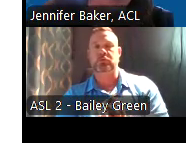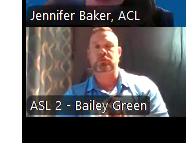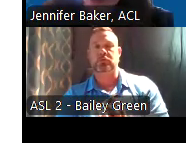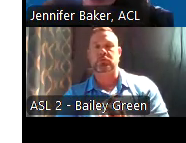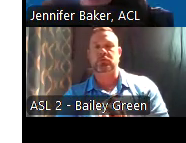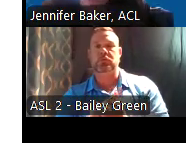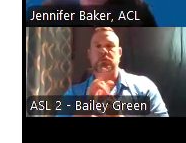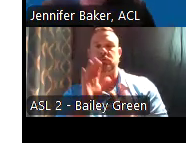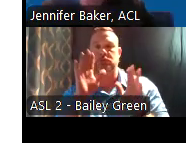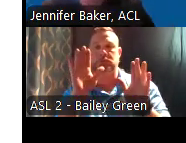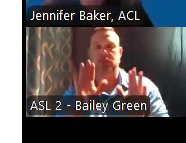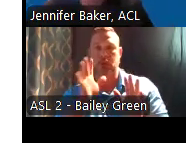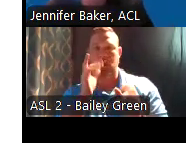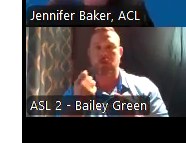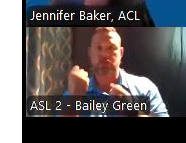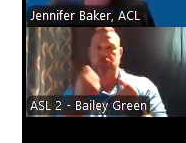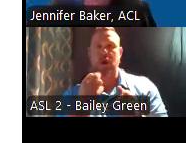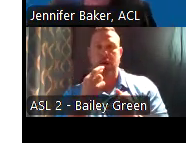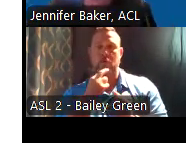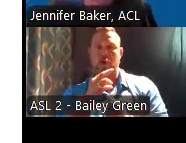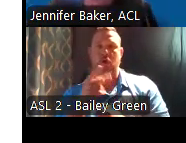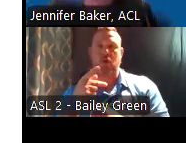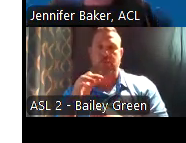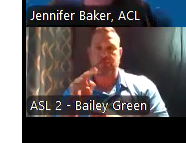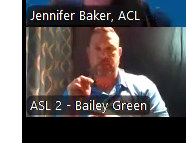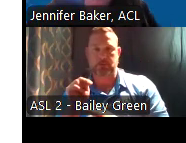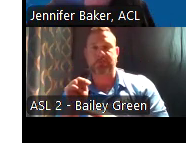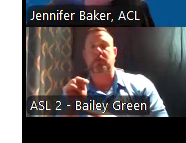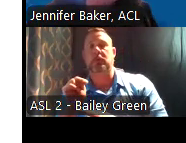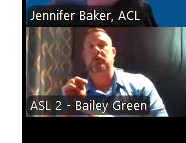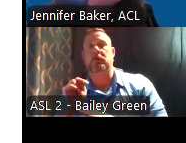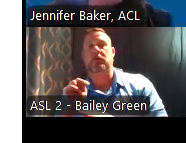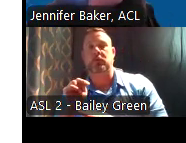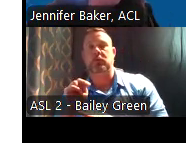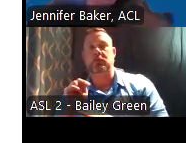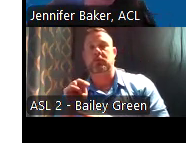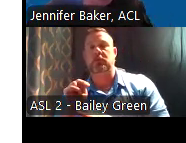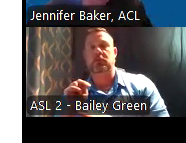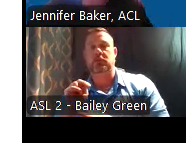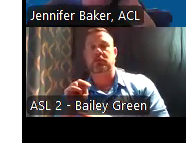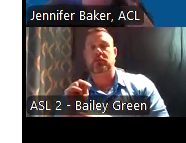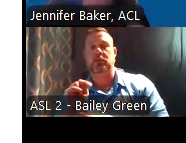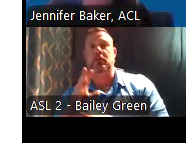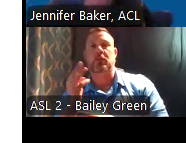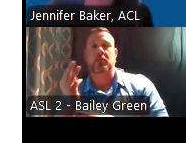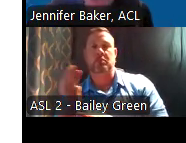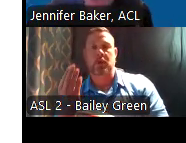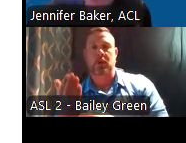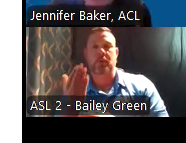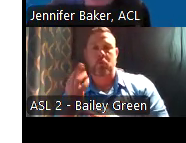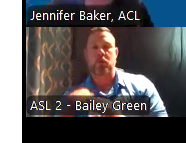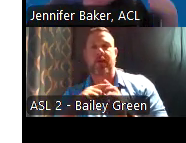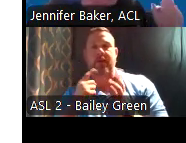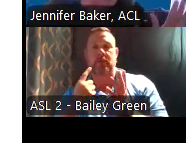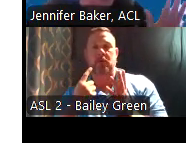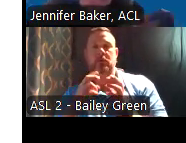on Sunday, I'll be driving to rural Pennsylvania. Then on Monday morning, we'll have a roundtable